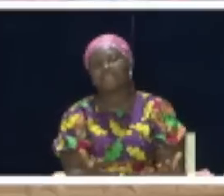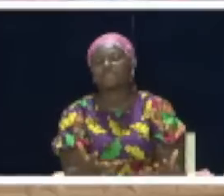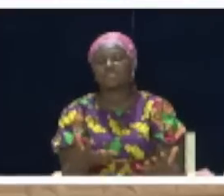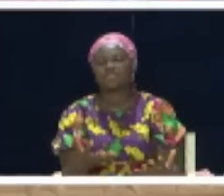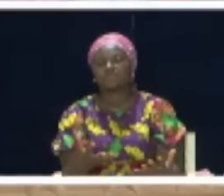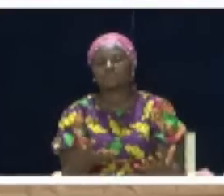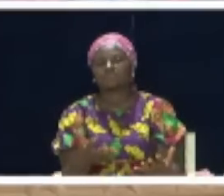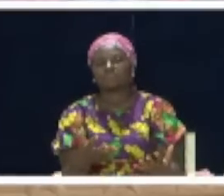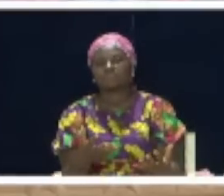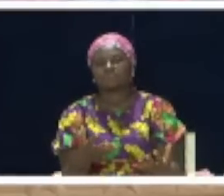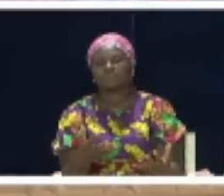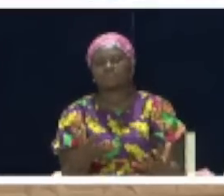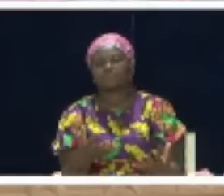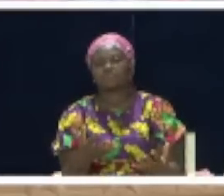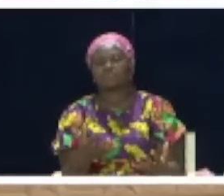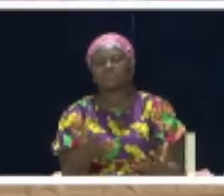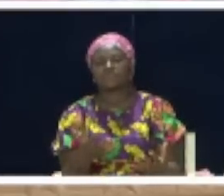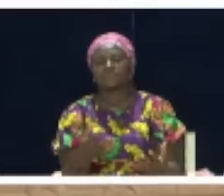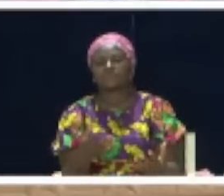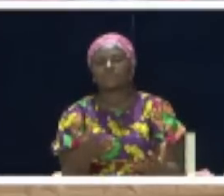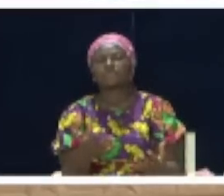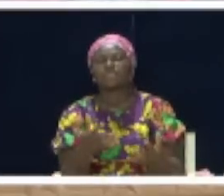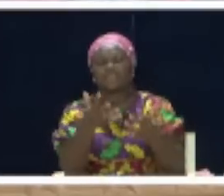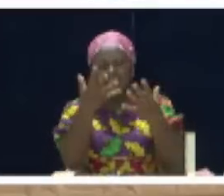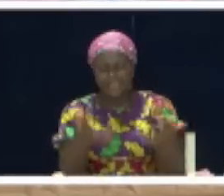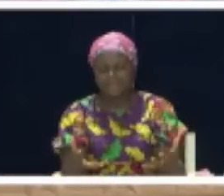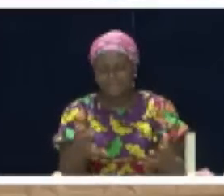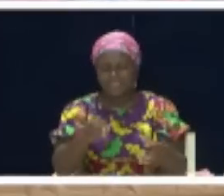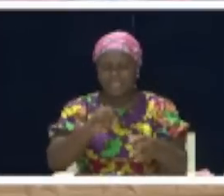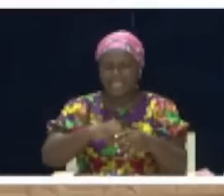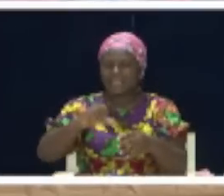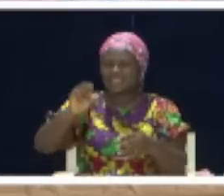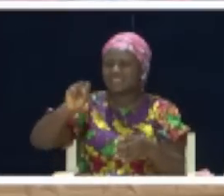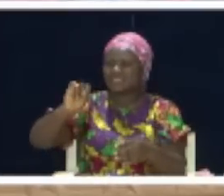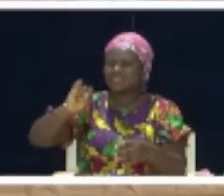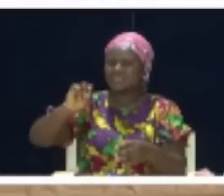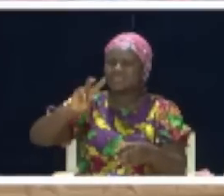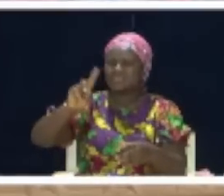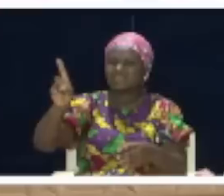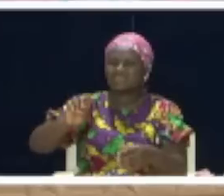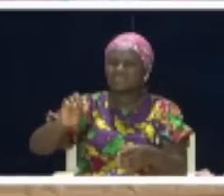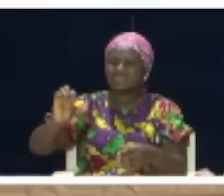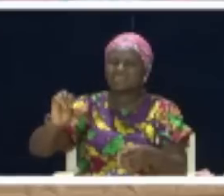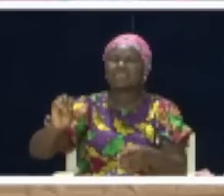in size, and heavier because the two legs were paralyzed,